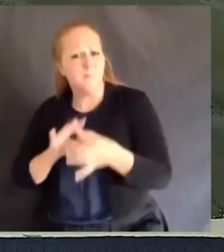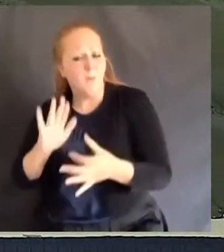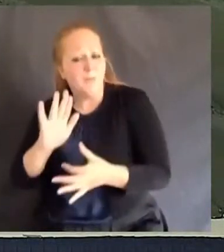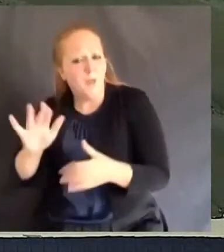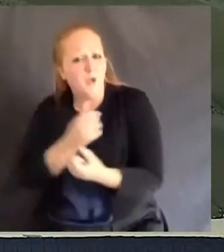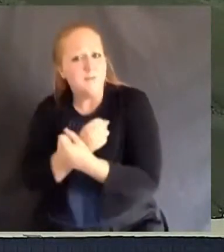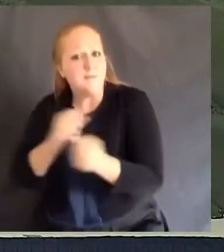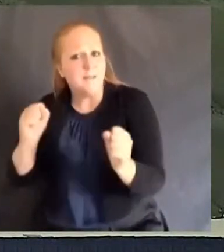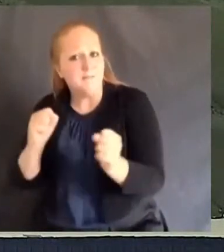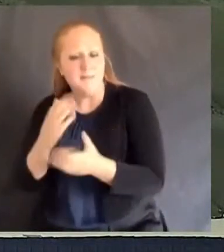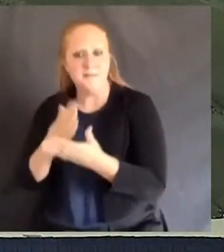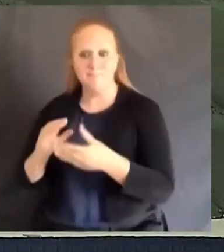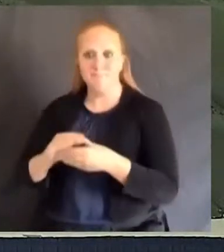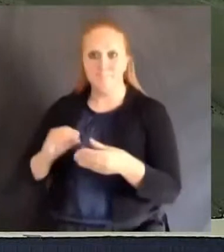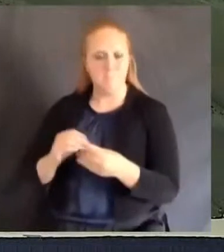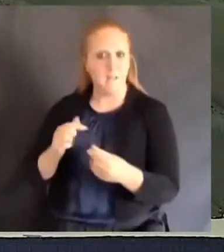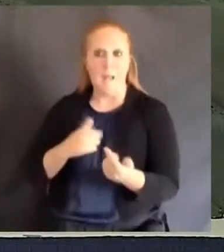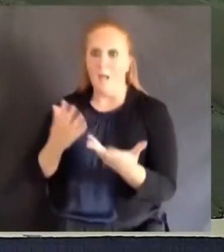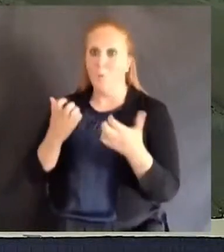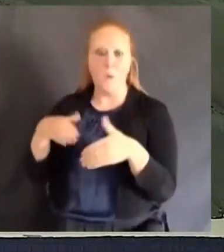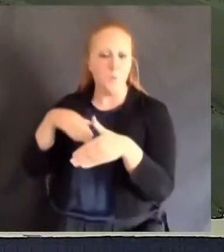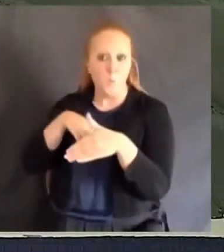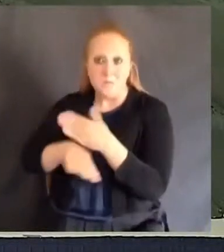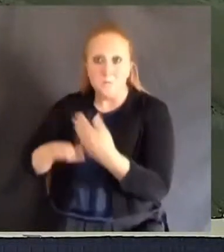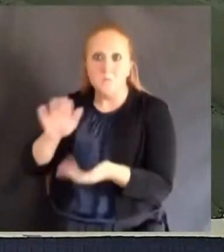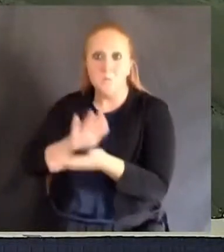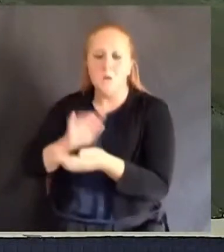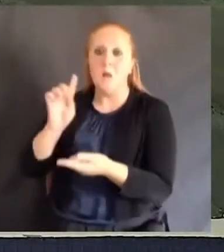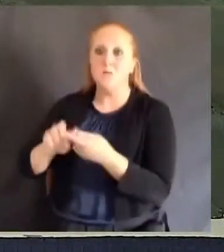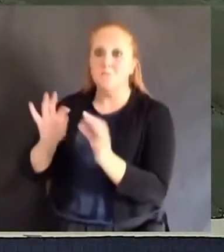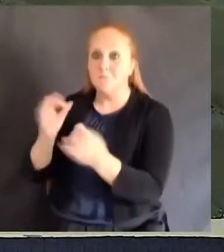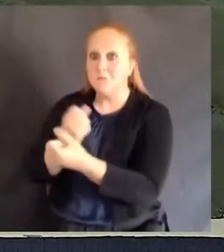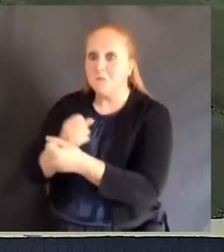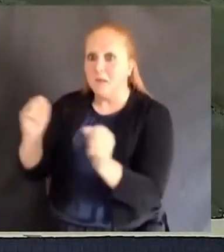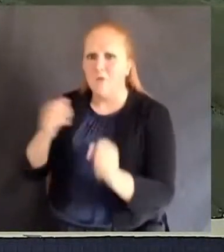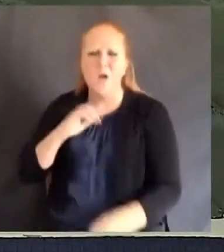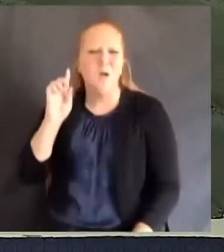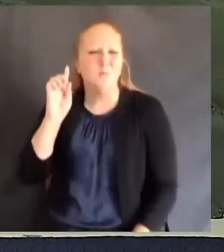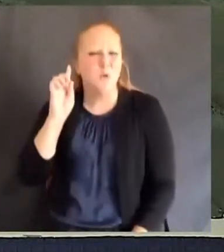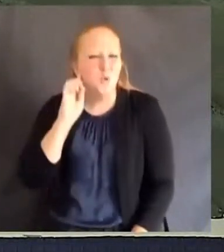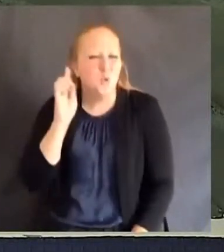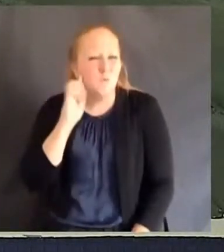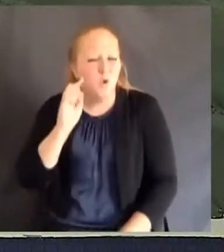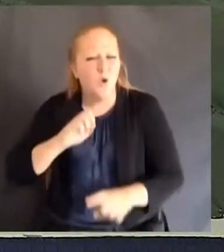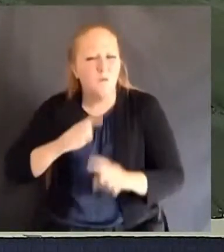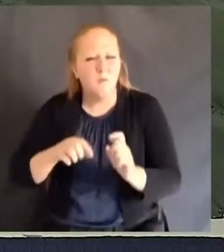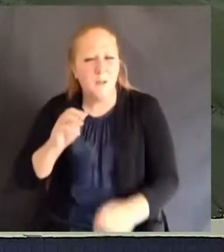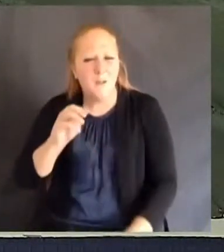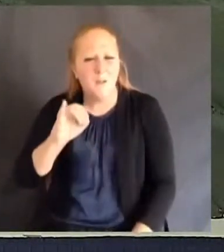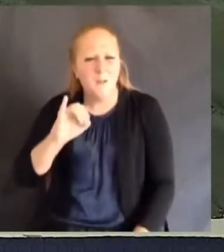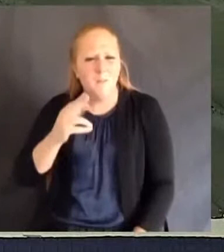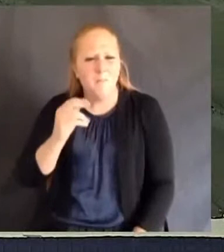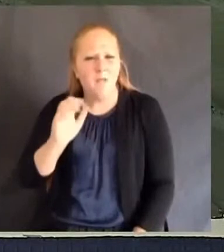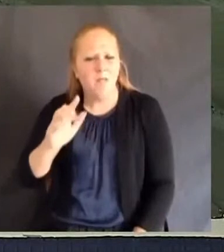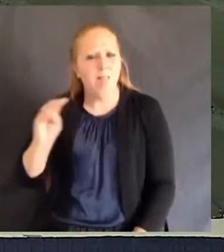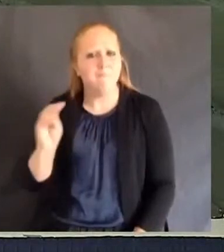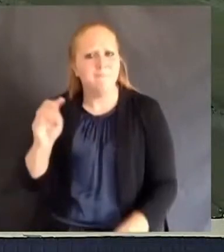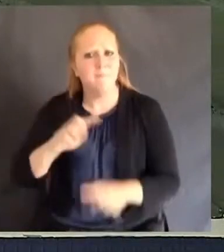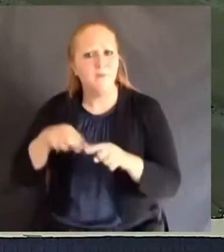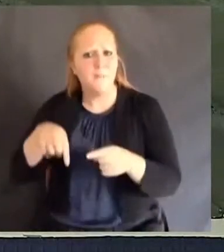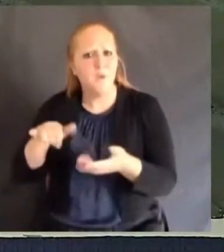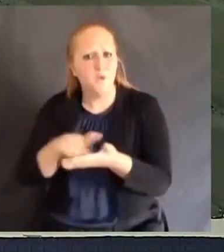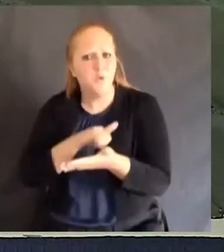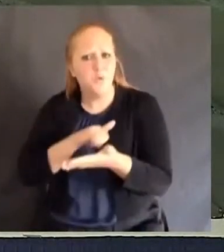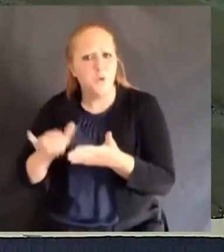go into schools unless they're, especially here in New York City. I'm sure you must have heard from Michael Mulgrew. He's been very vocal about it. What do you say to him?